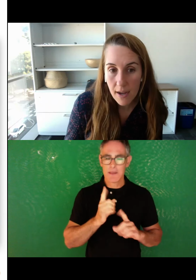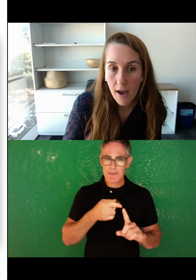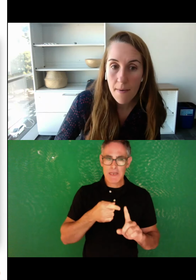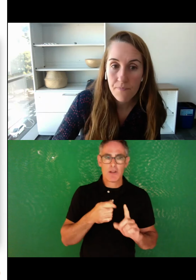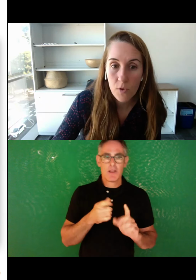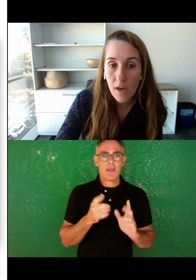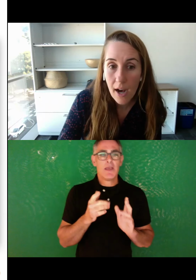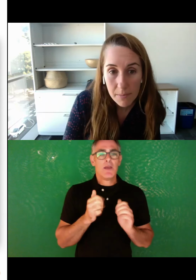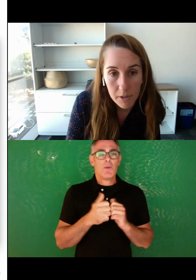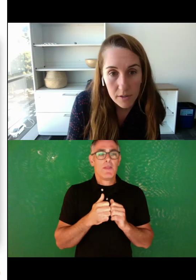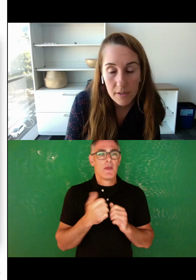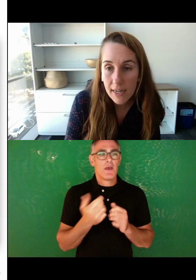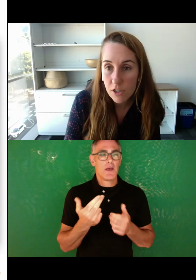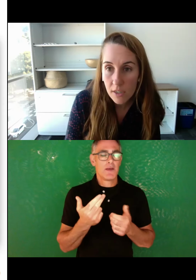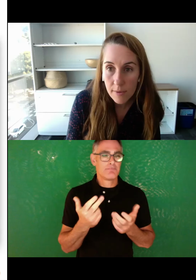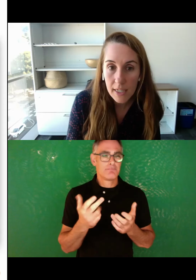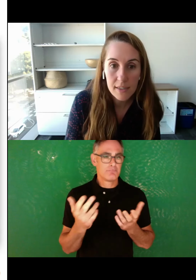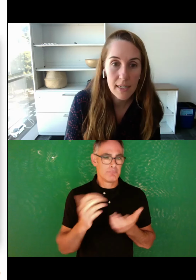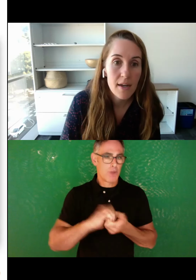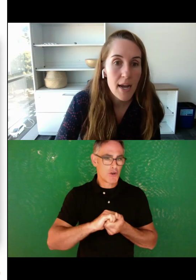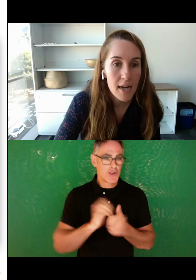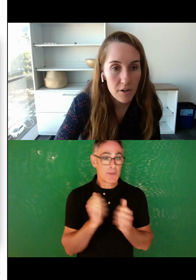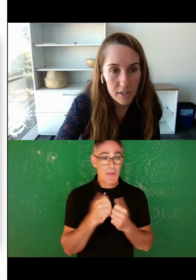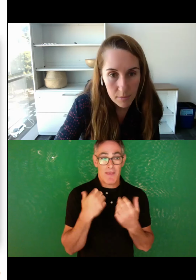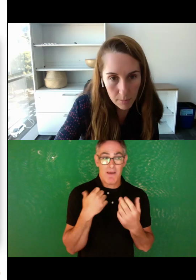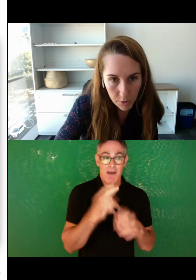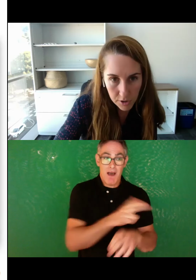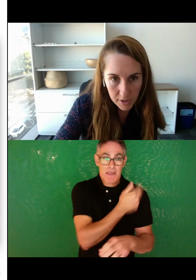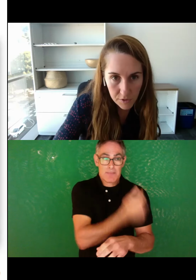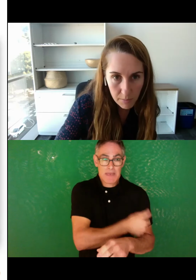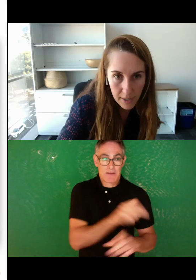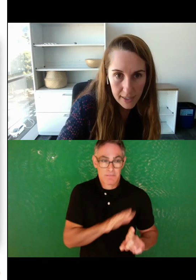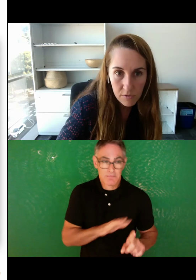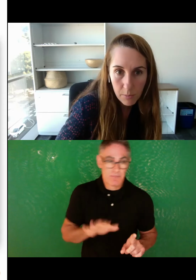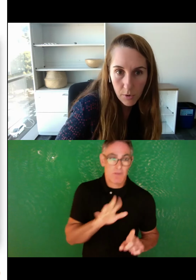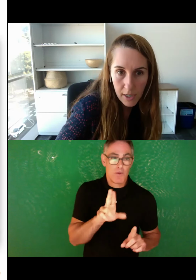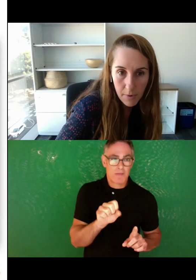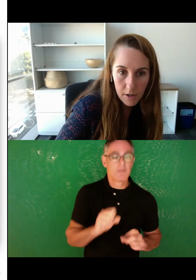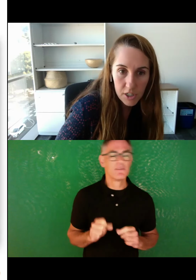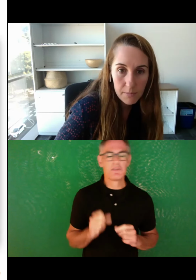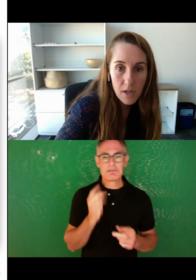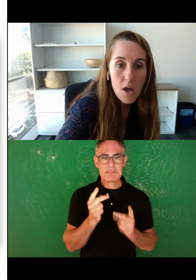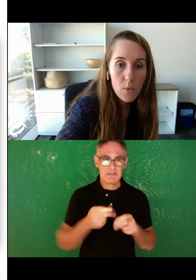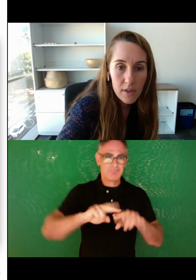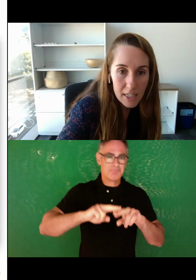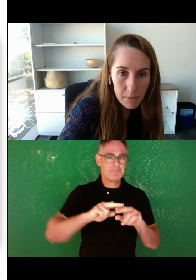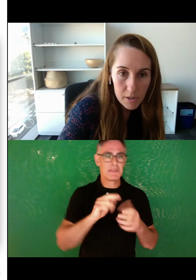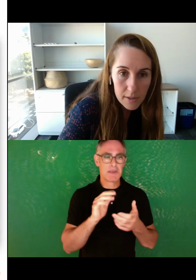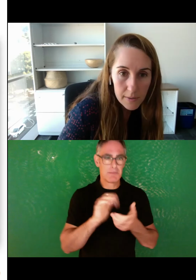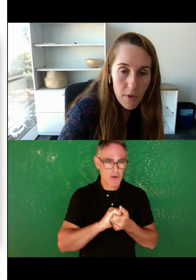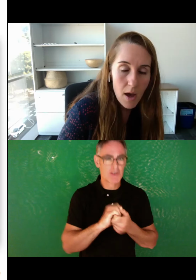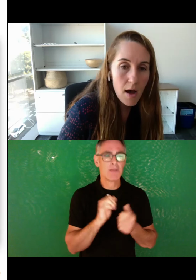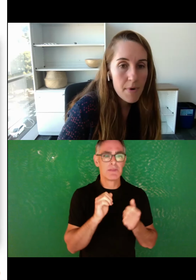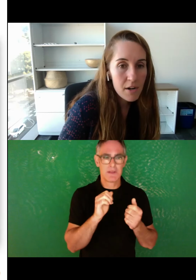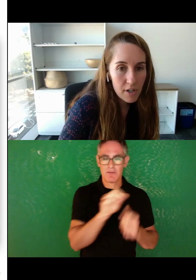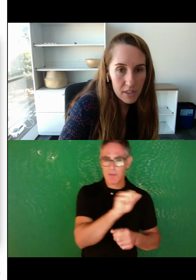partnerships with hospitals nationally. We can see increasing proportions of AAAs reporting partnerships with